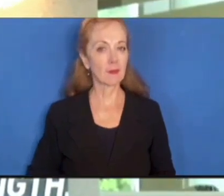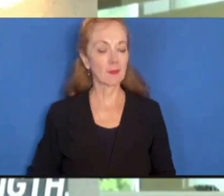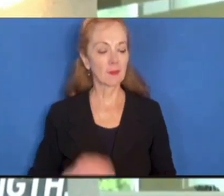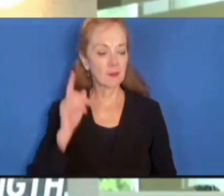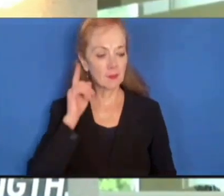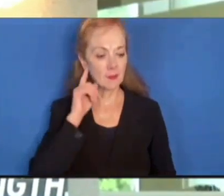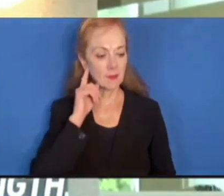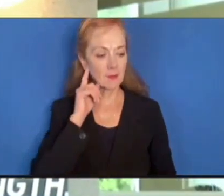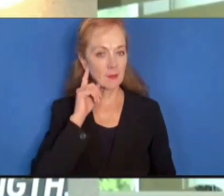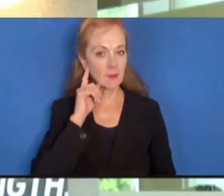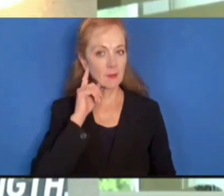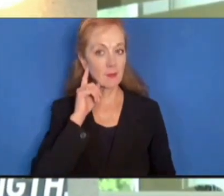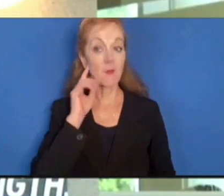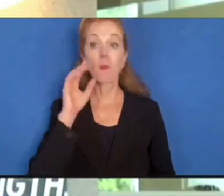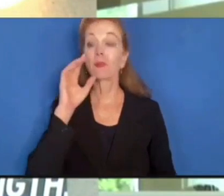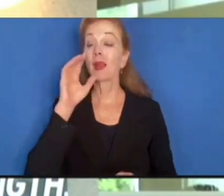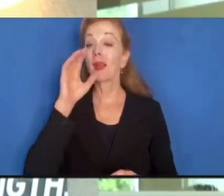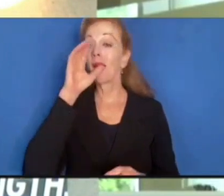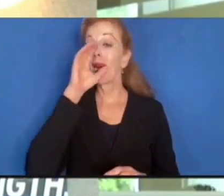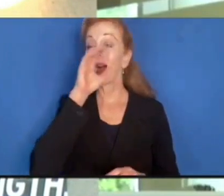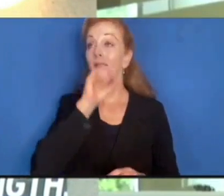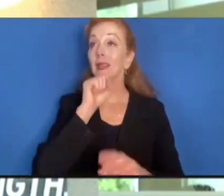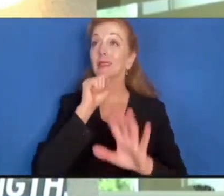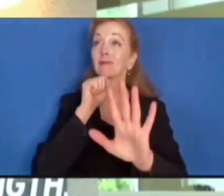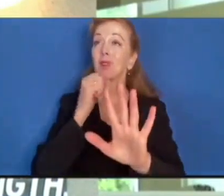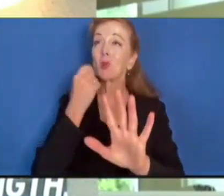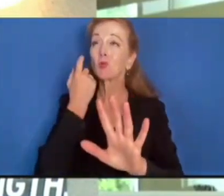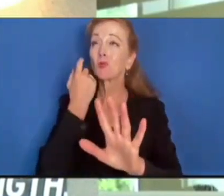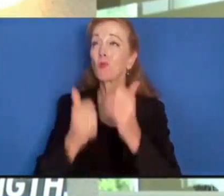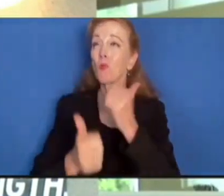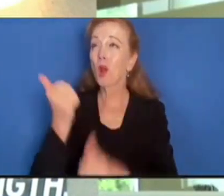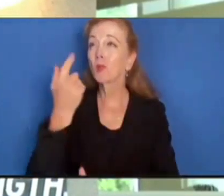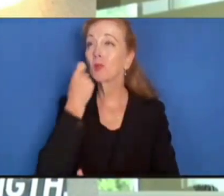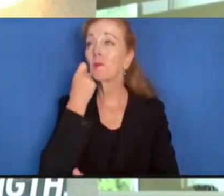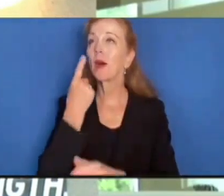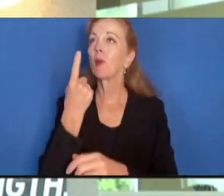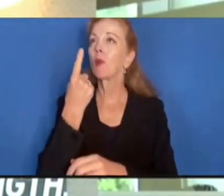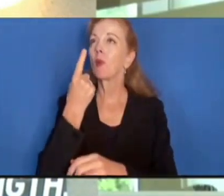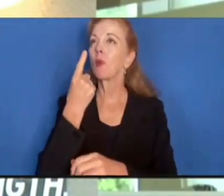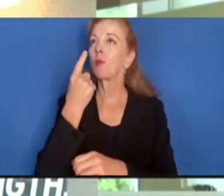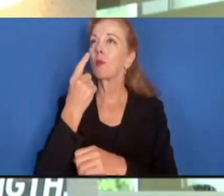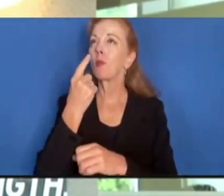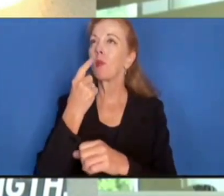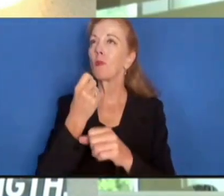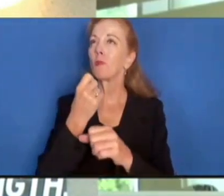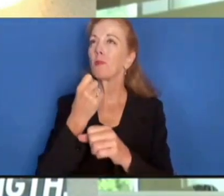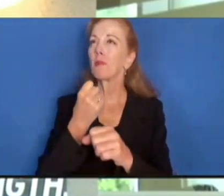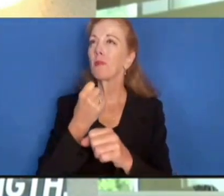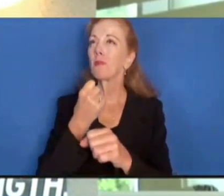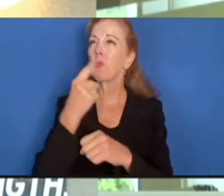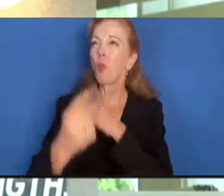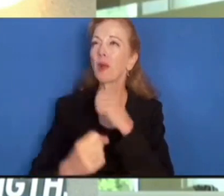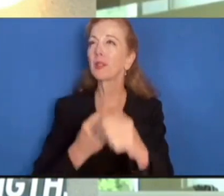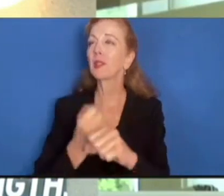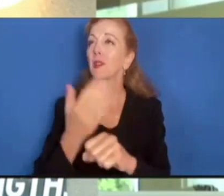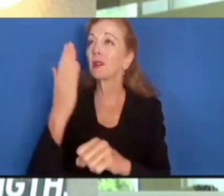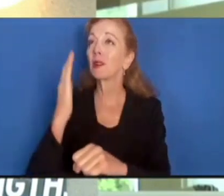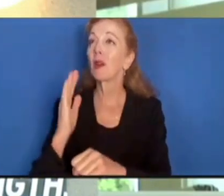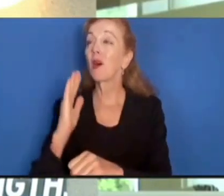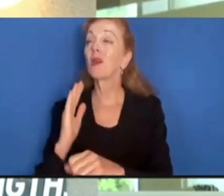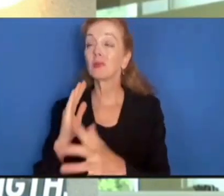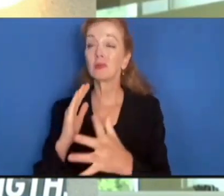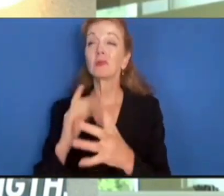I guess the most recent thing I can think of is about a year ago, we had some folks that caused some significant damage to the